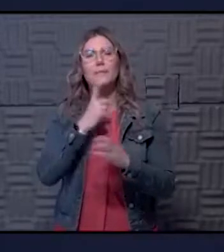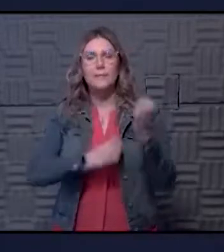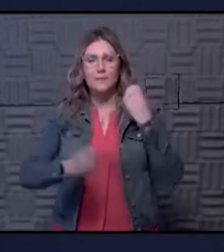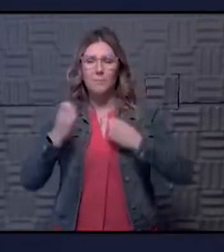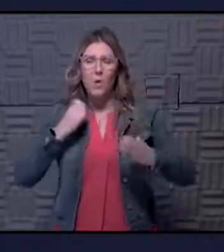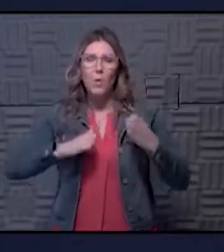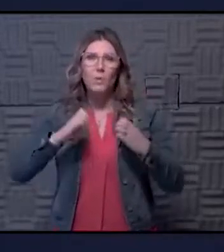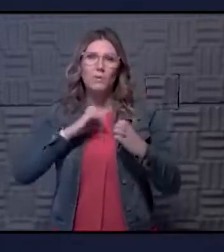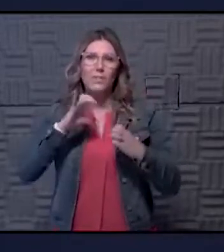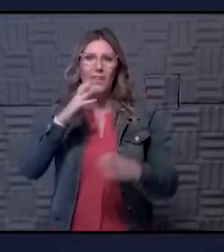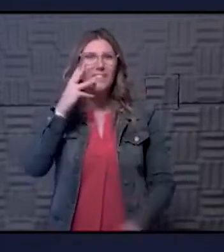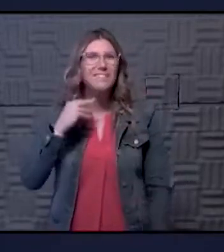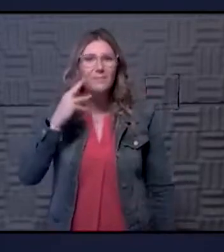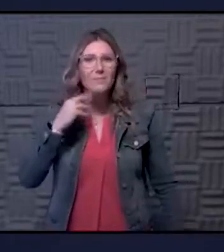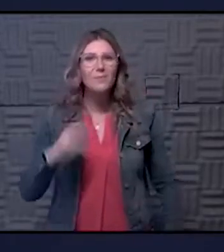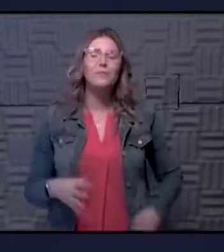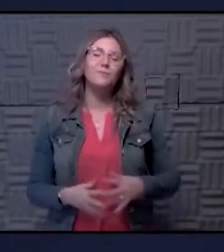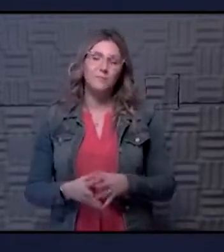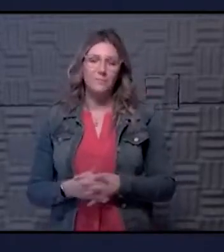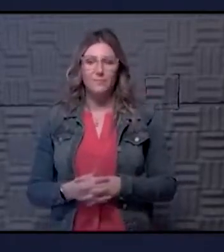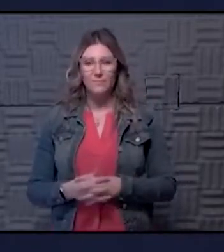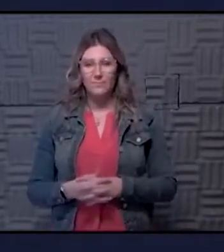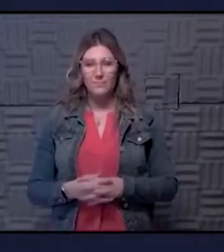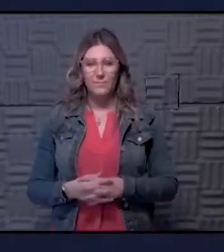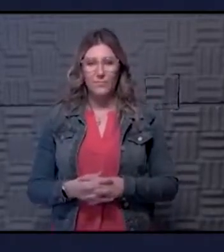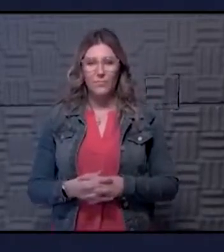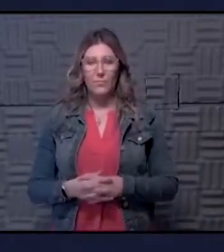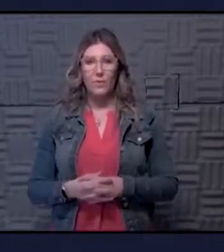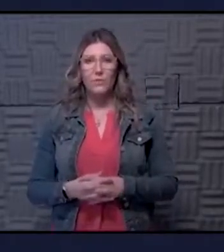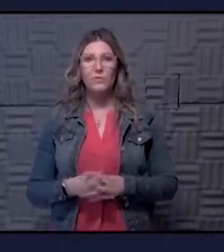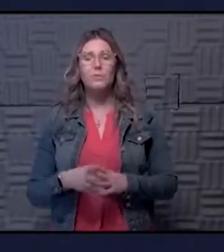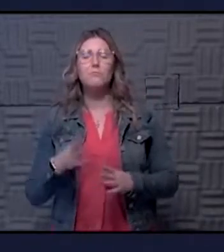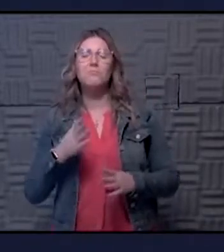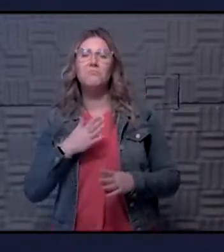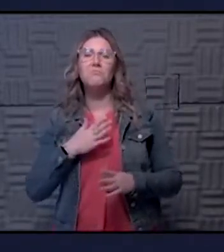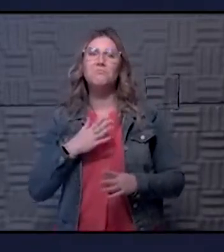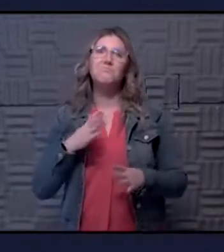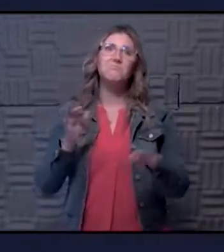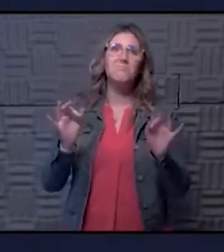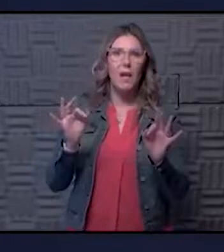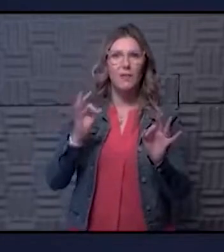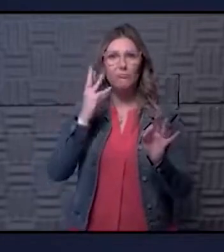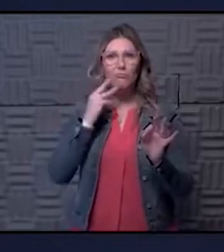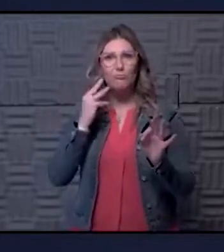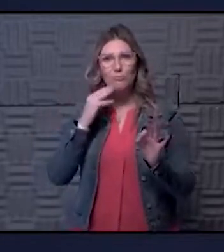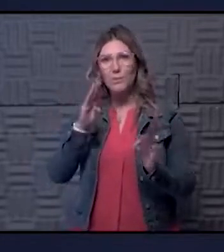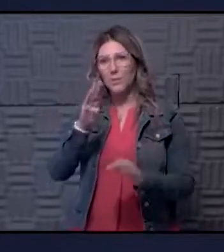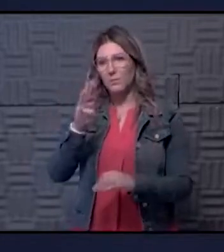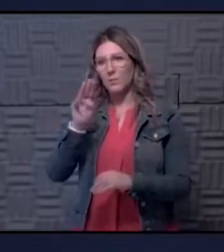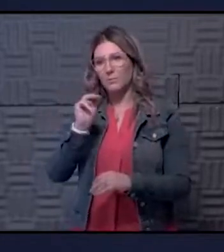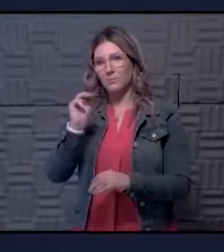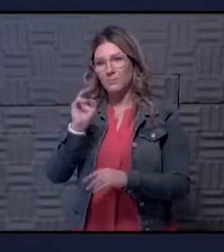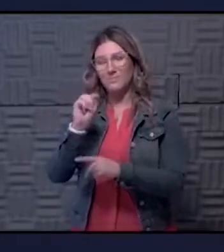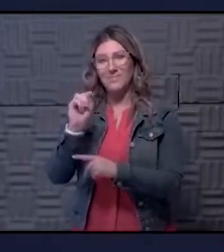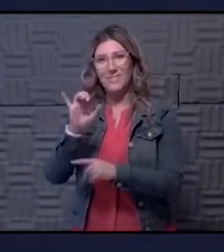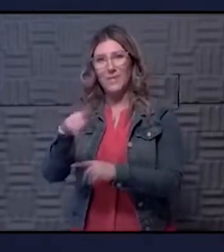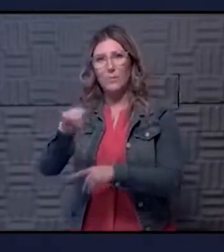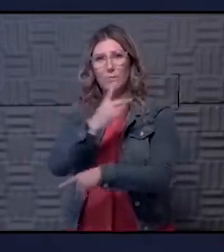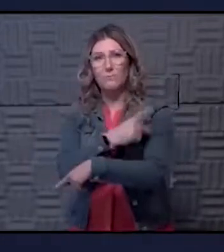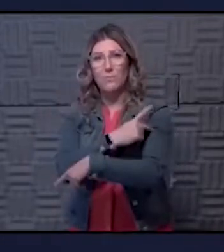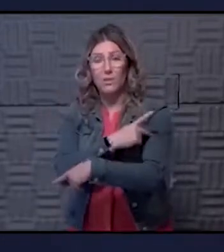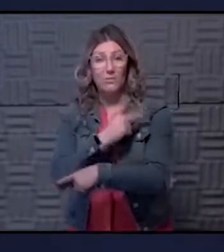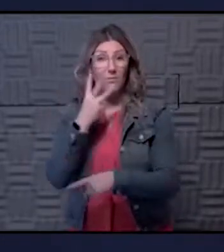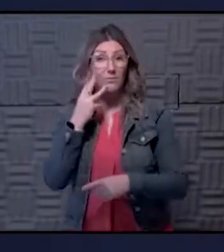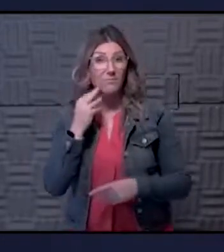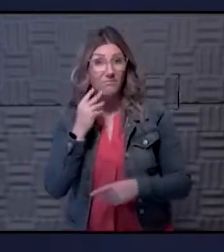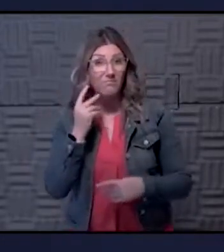emotional experience. So some of the minor experiences that BMT patients experience are those